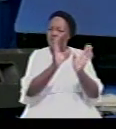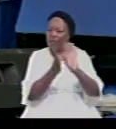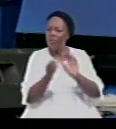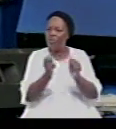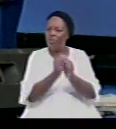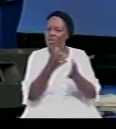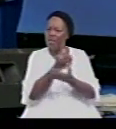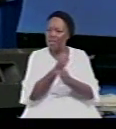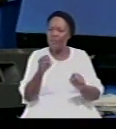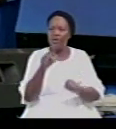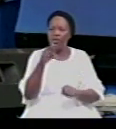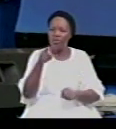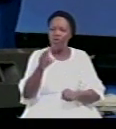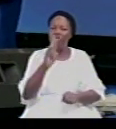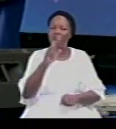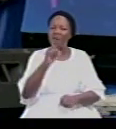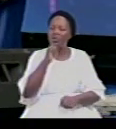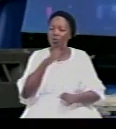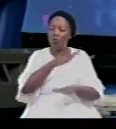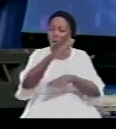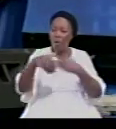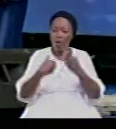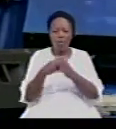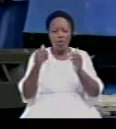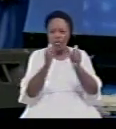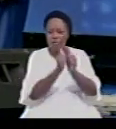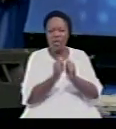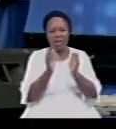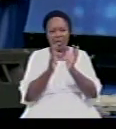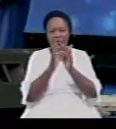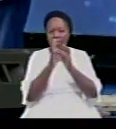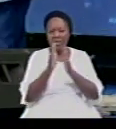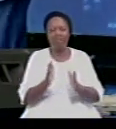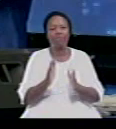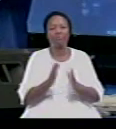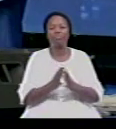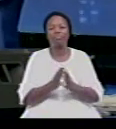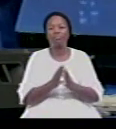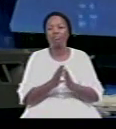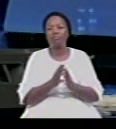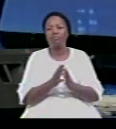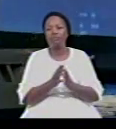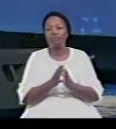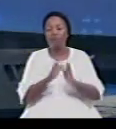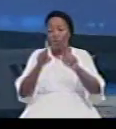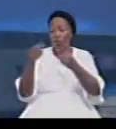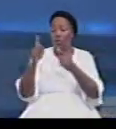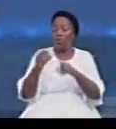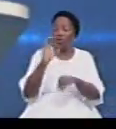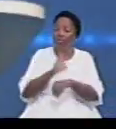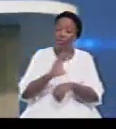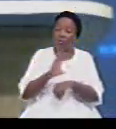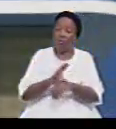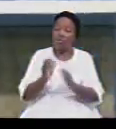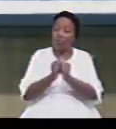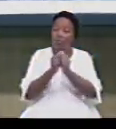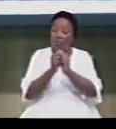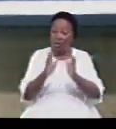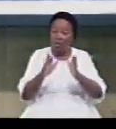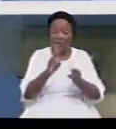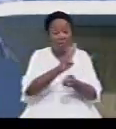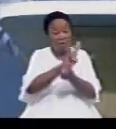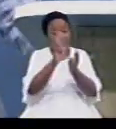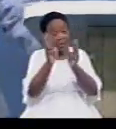are not an altogether Christian. Going to church without